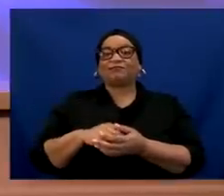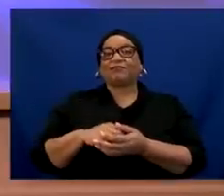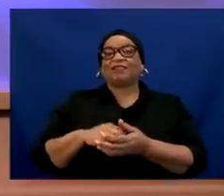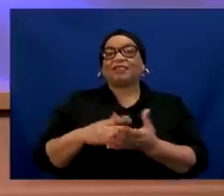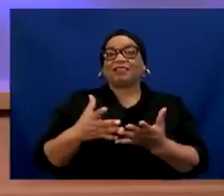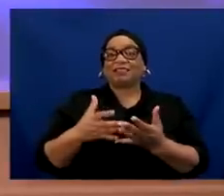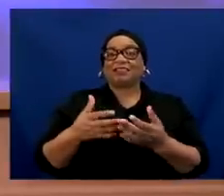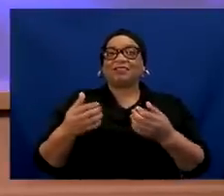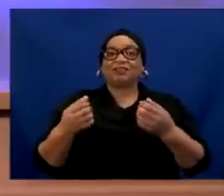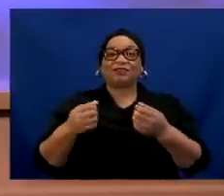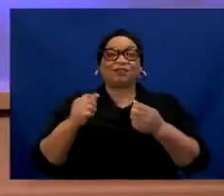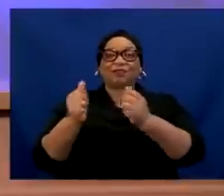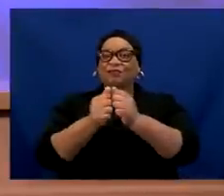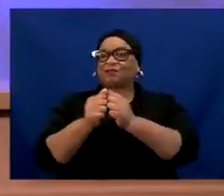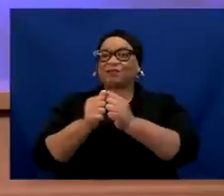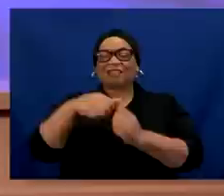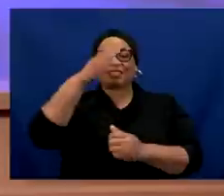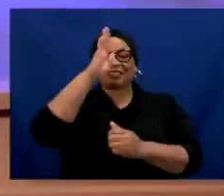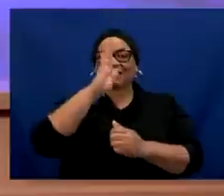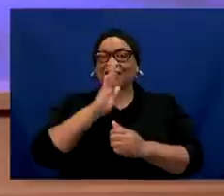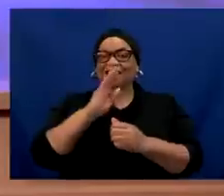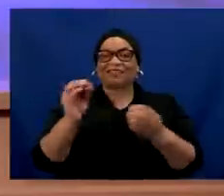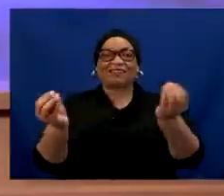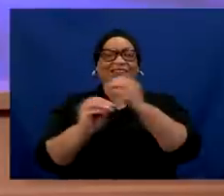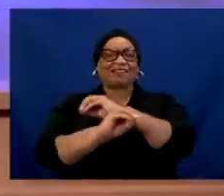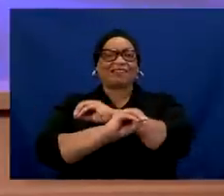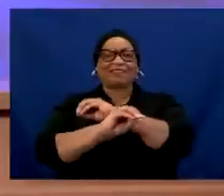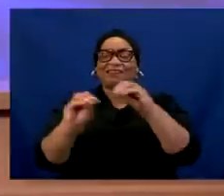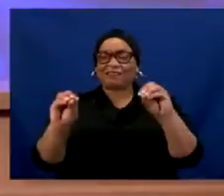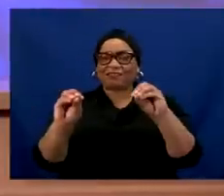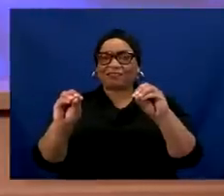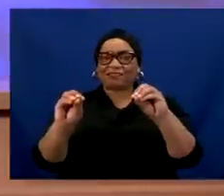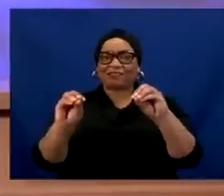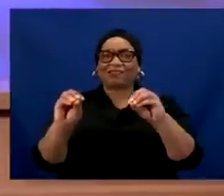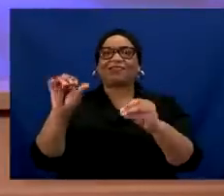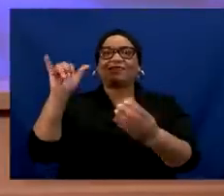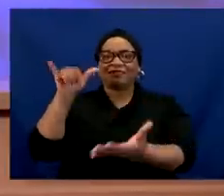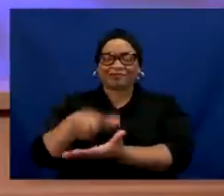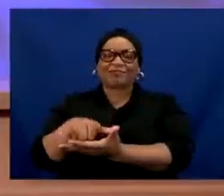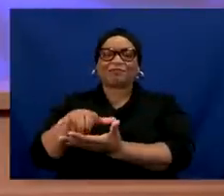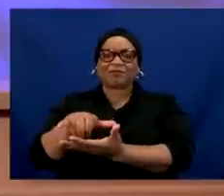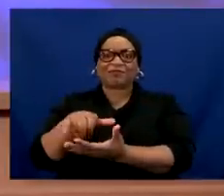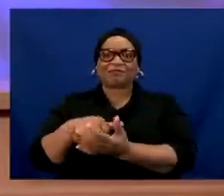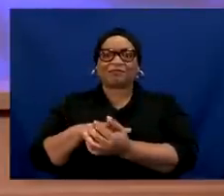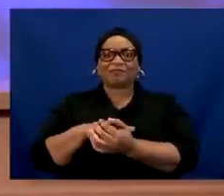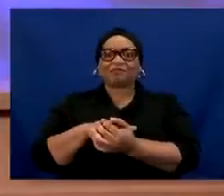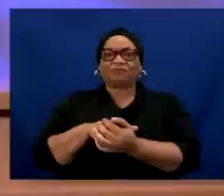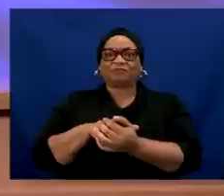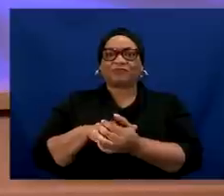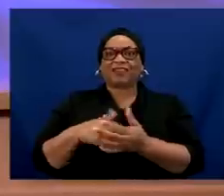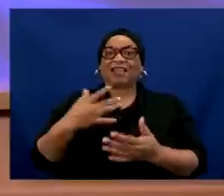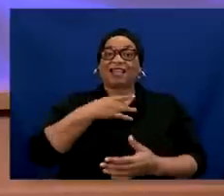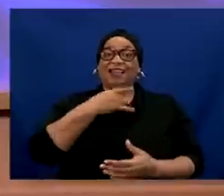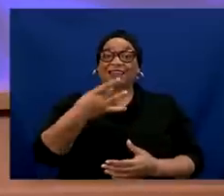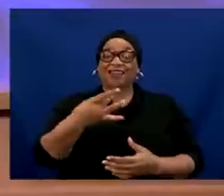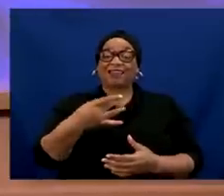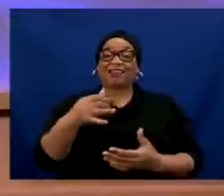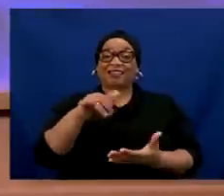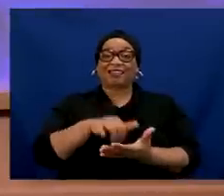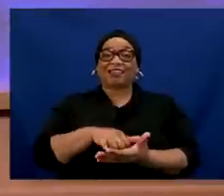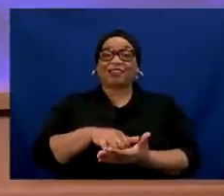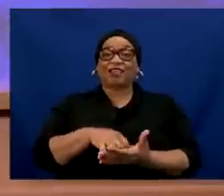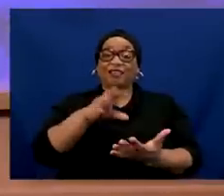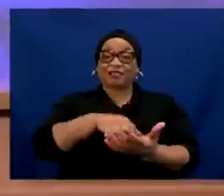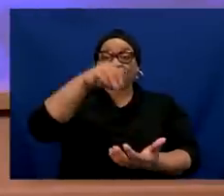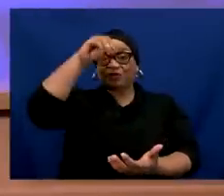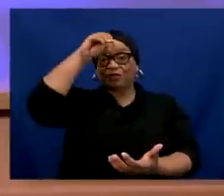Mary that with God, nothing shall be impossible. And I like that because what we learn in the